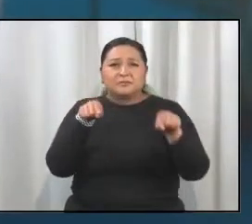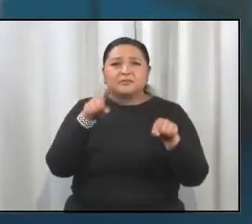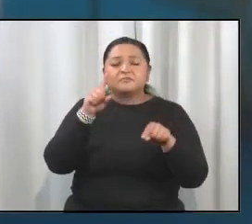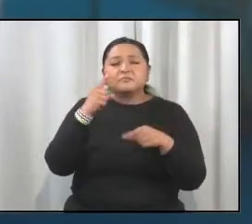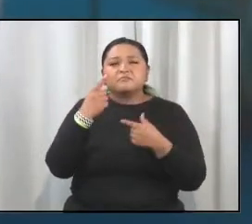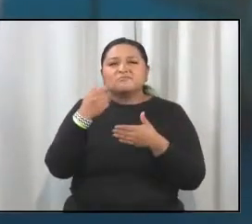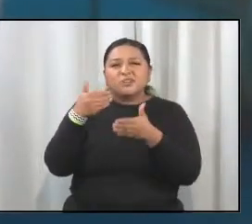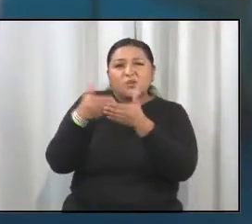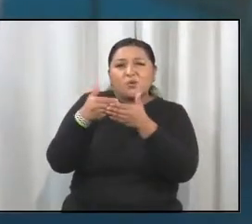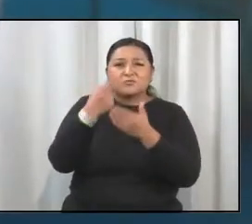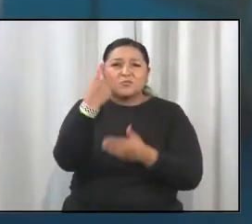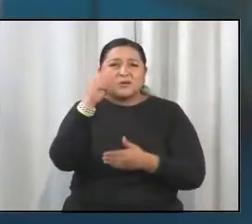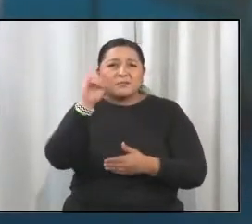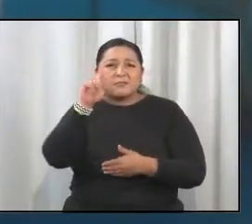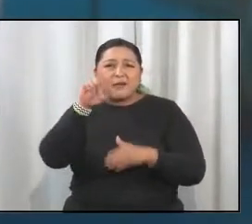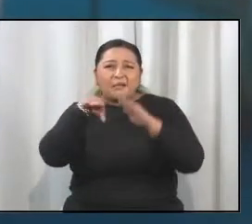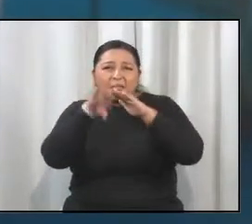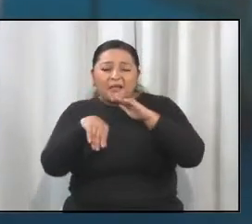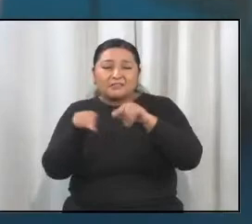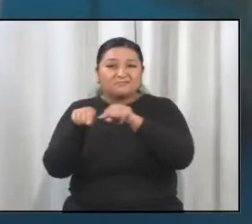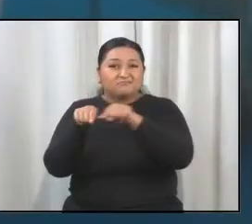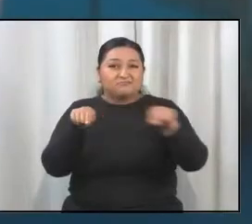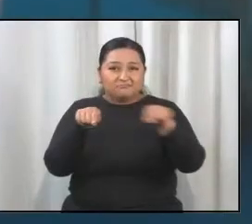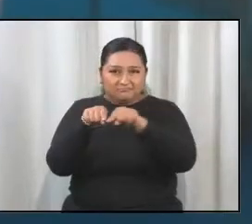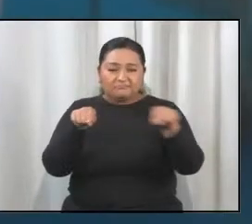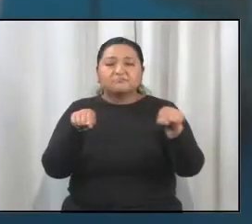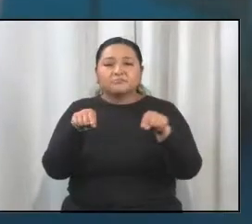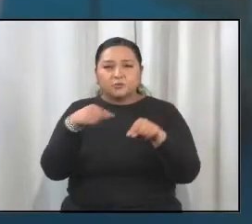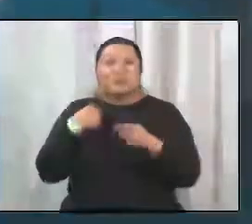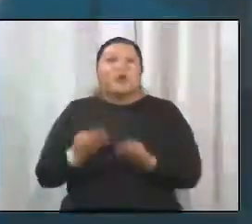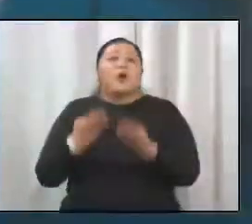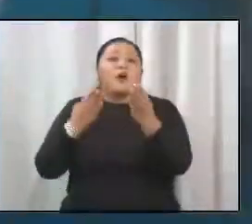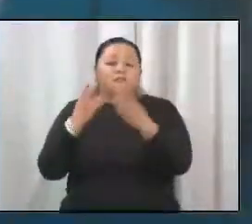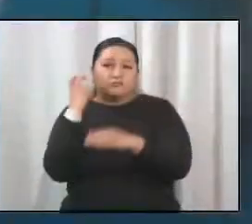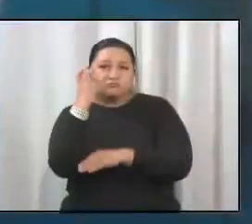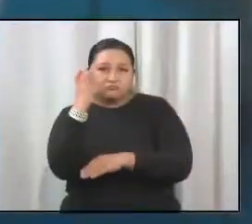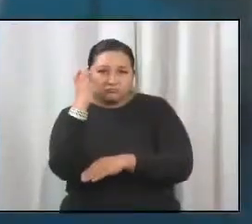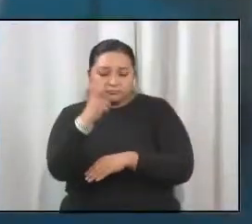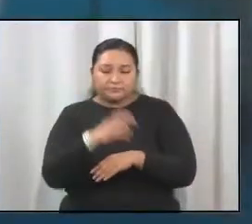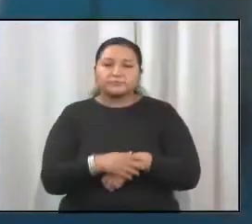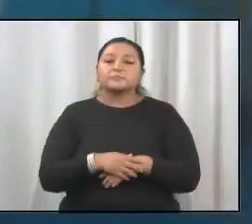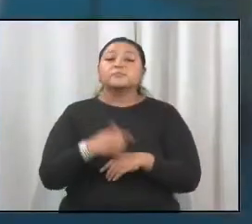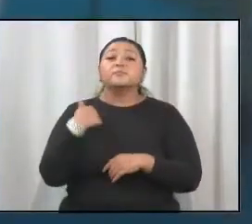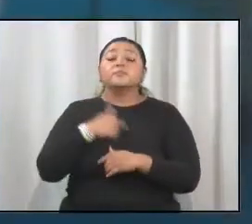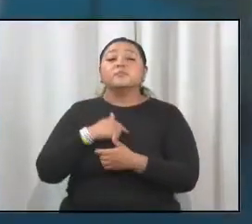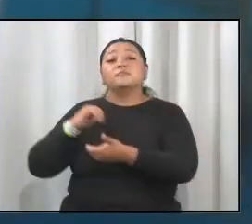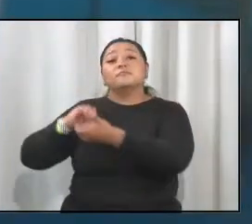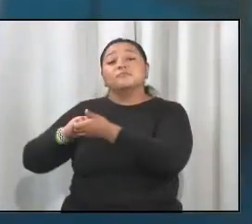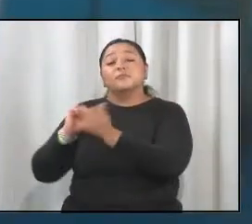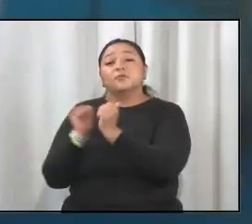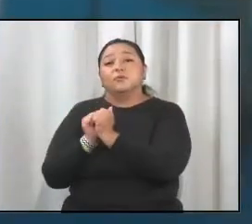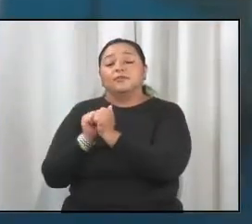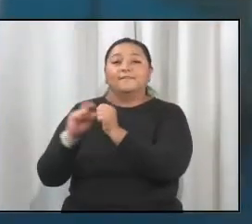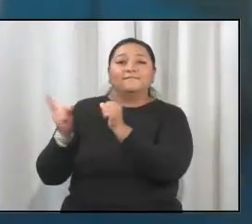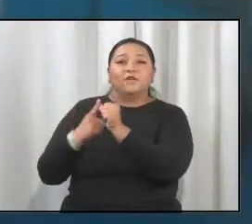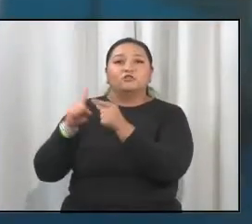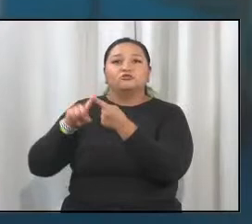and this new shelter. We have contracted with an organization called First to Serve to operate the shelter. They have